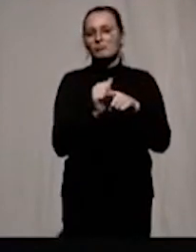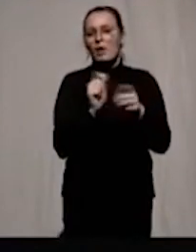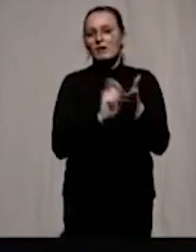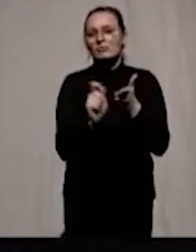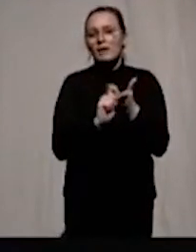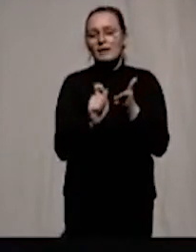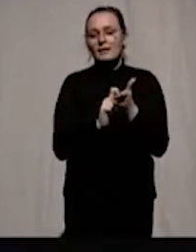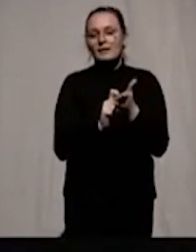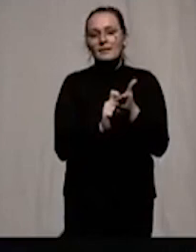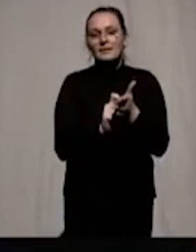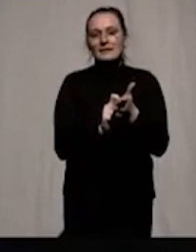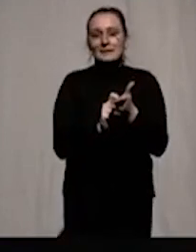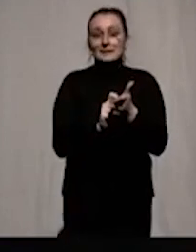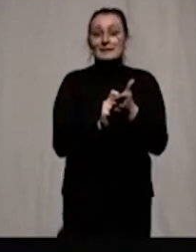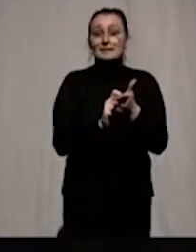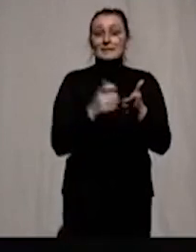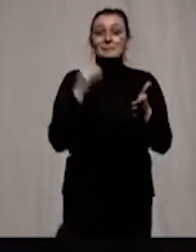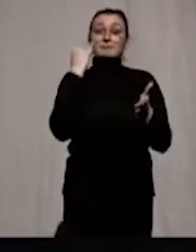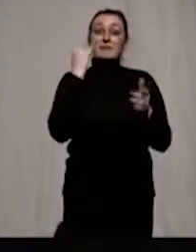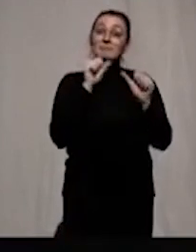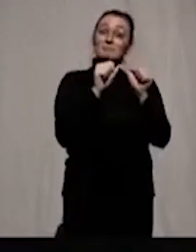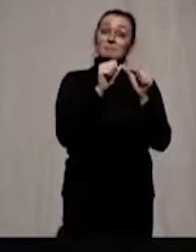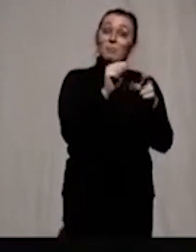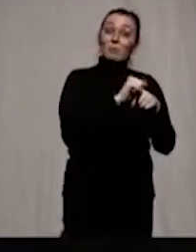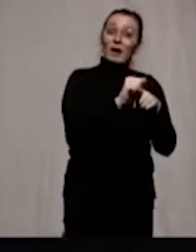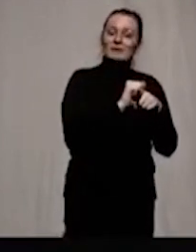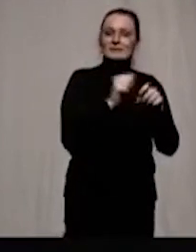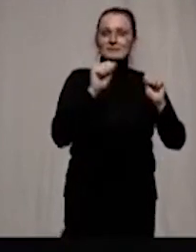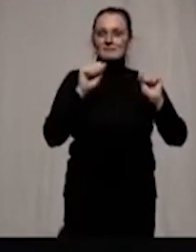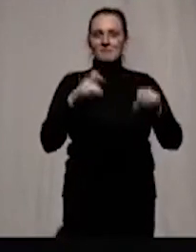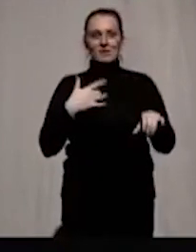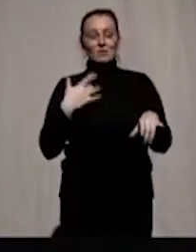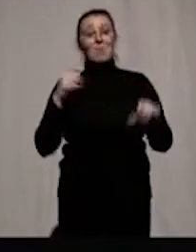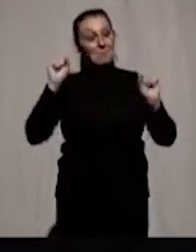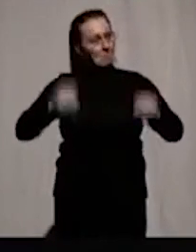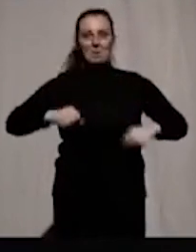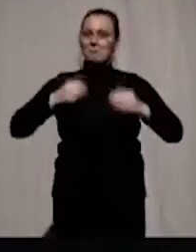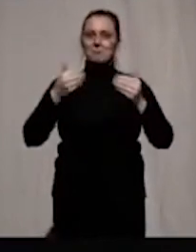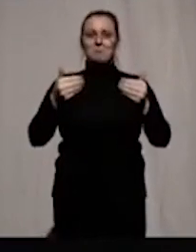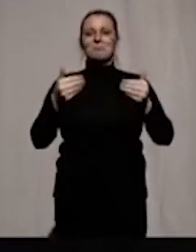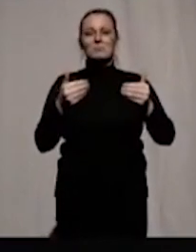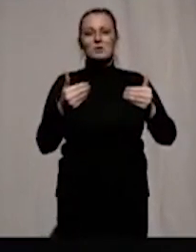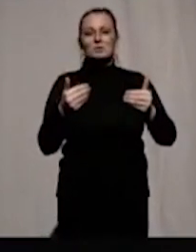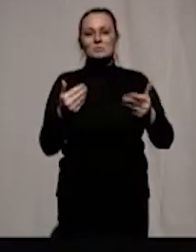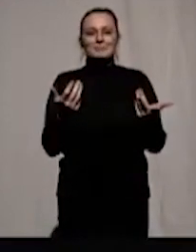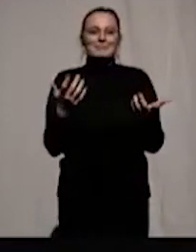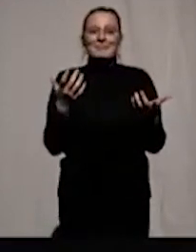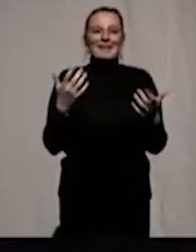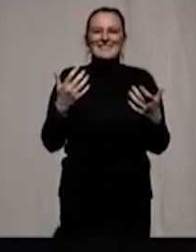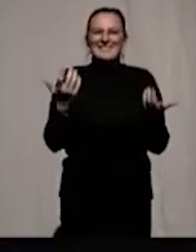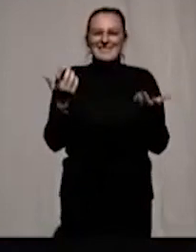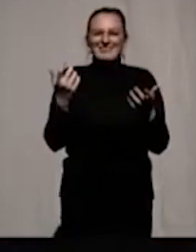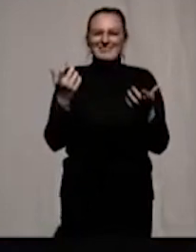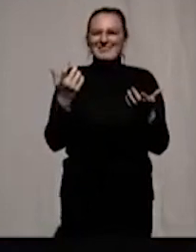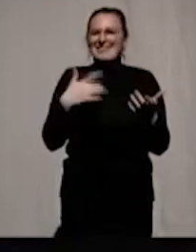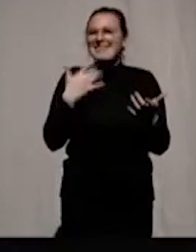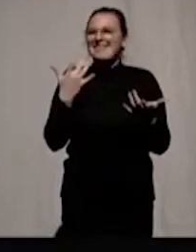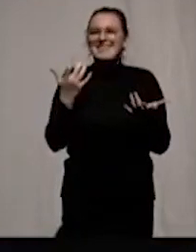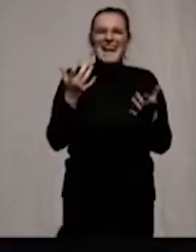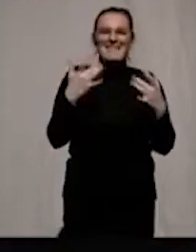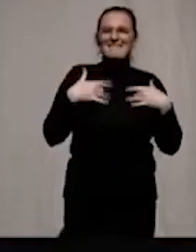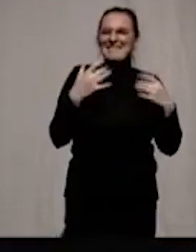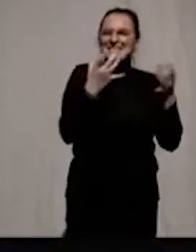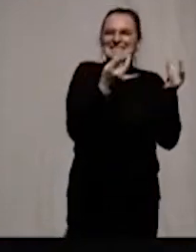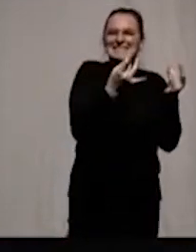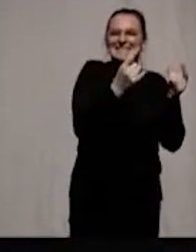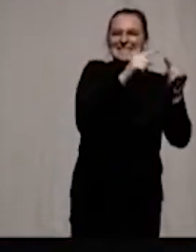can write this down. This is something that I can write down. And even if what you're writing down means absolutely nothing, I've got little sticky notes with random sentences that don't mean something on some days, and then